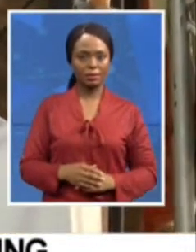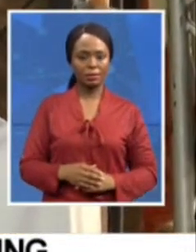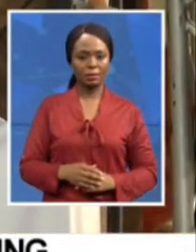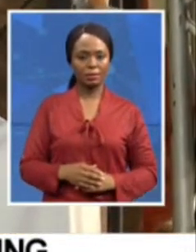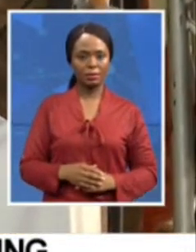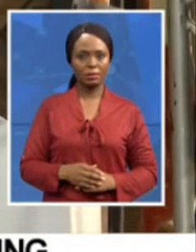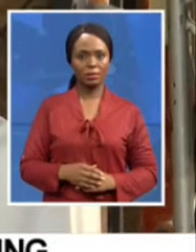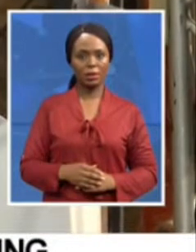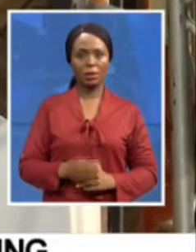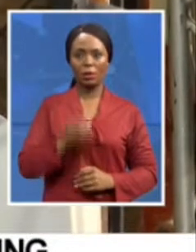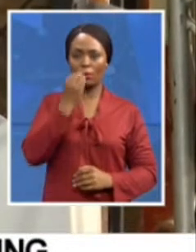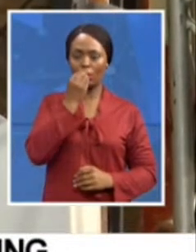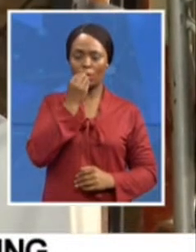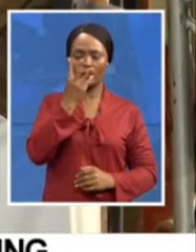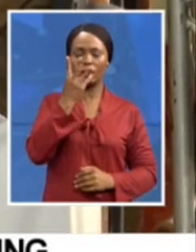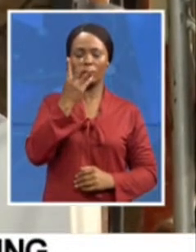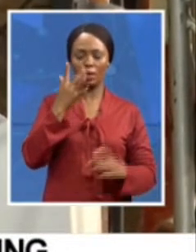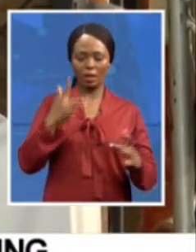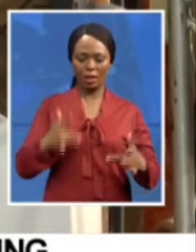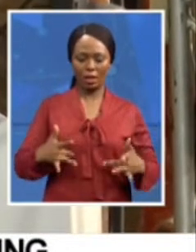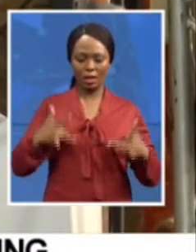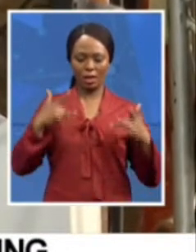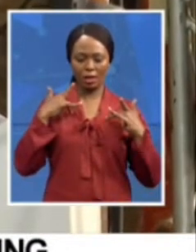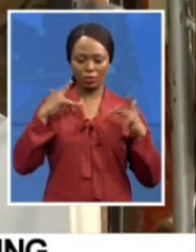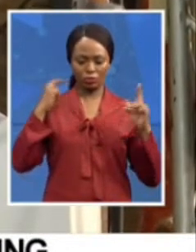memorial address?